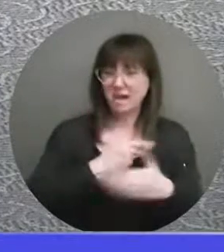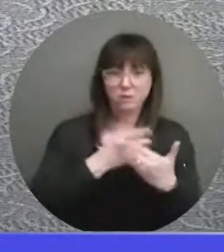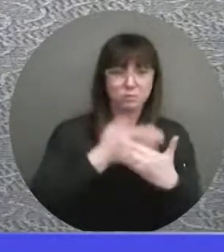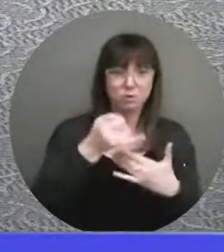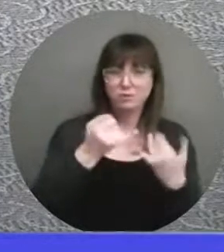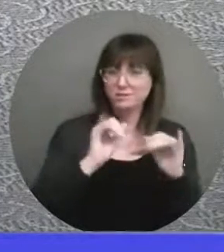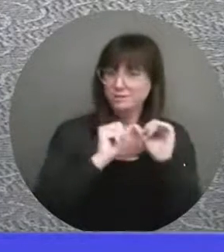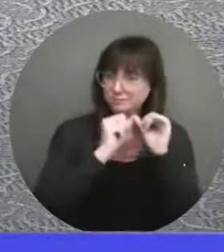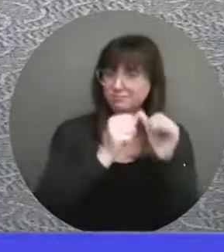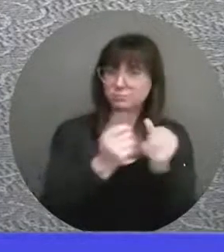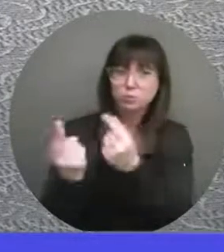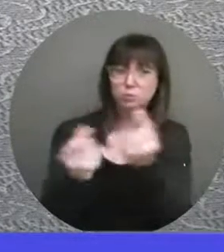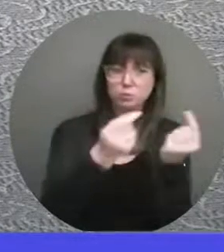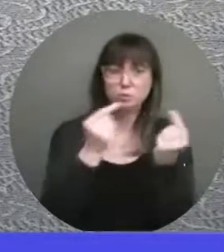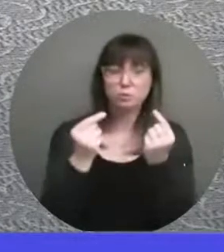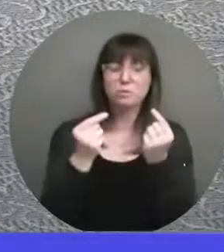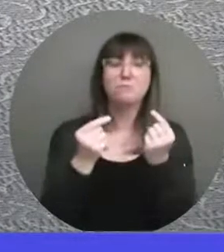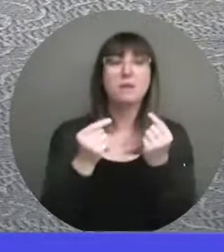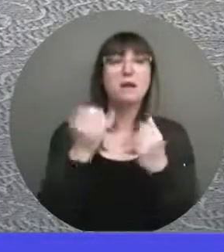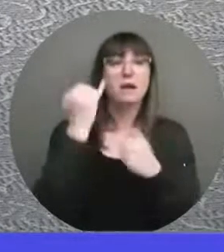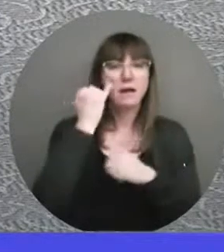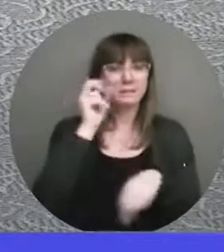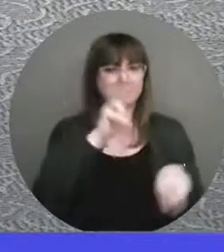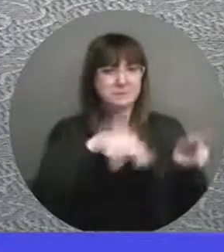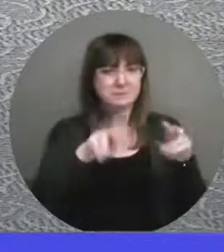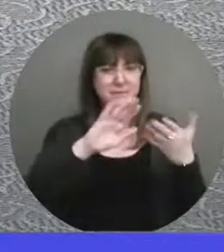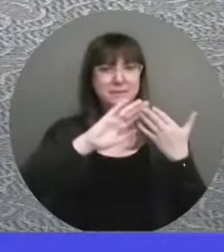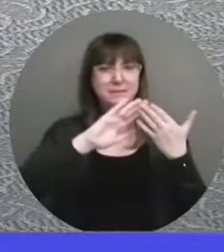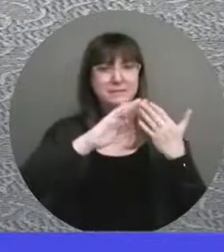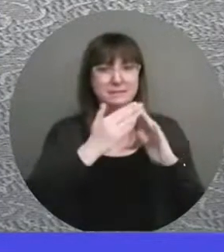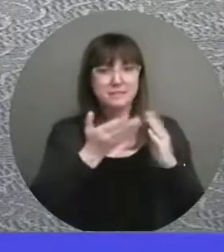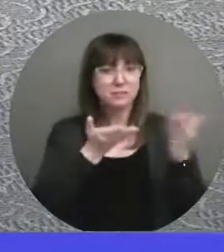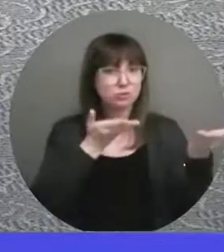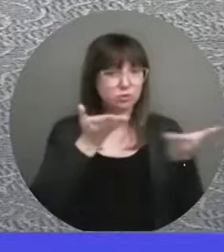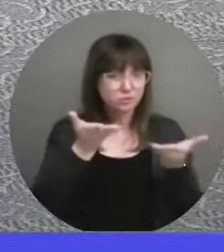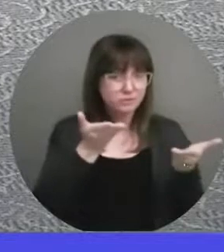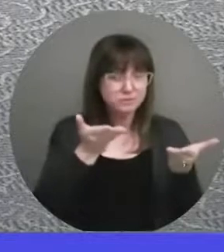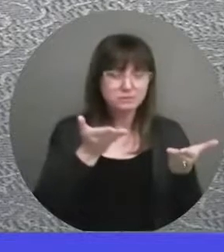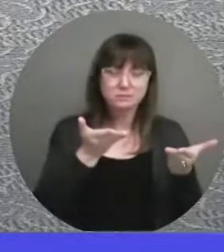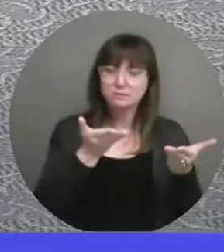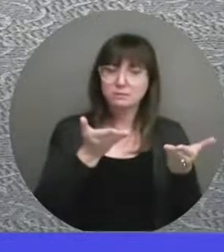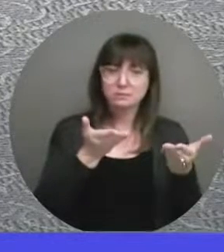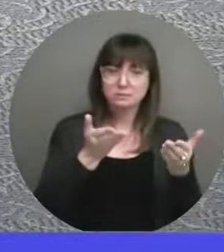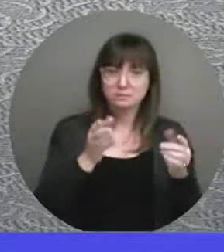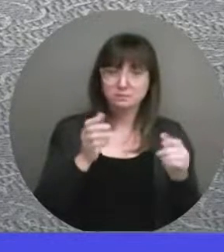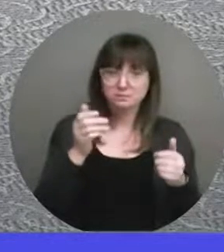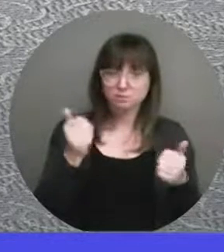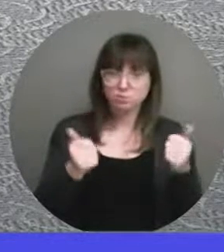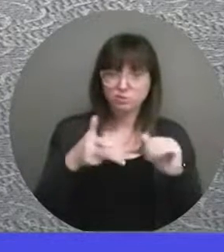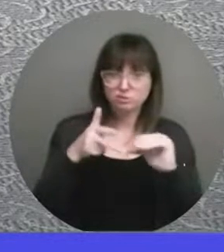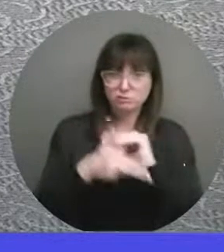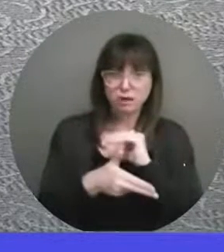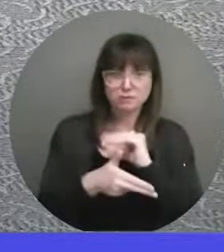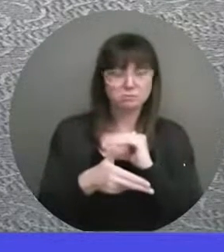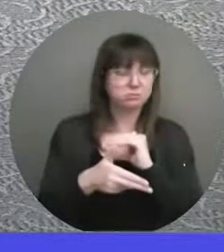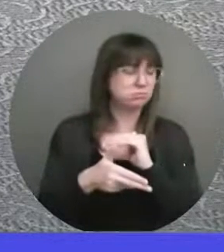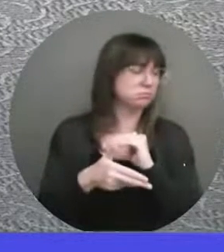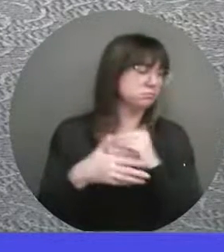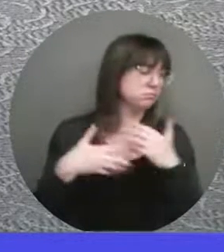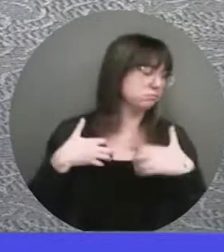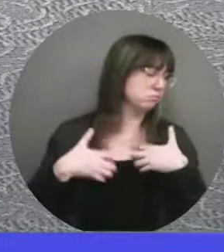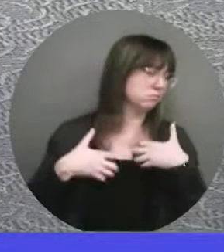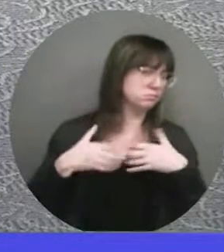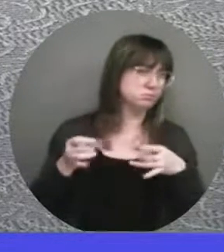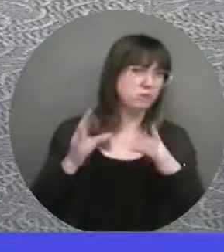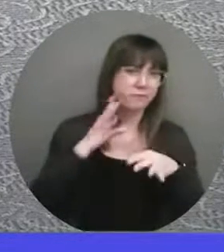at the range of city services, it's going to be very tough to make those calls. So we said that for a first, what can we do on